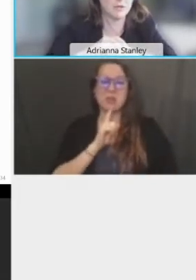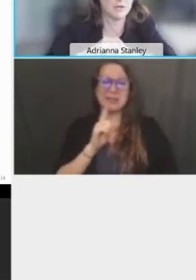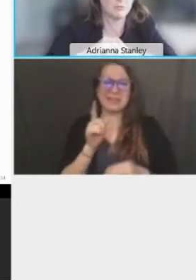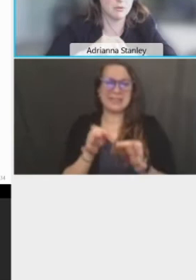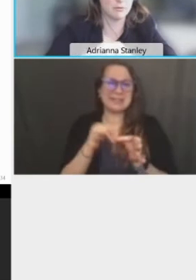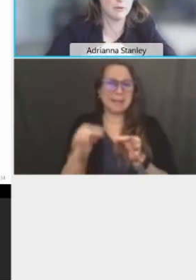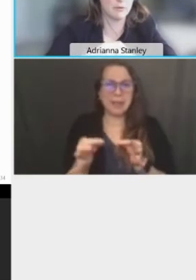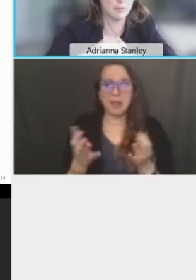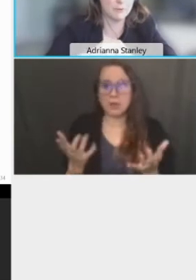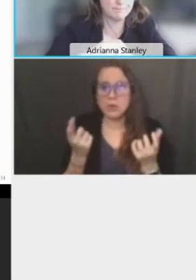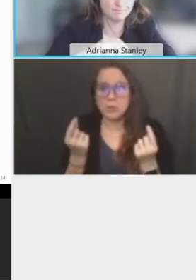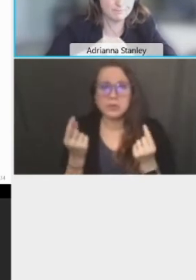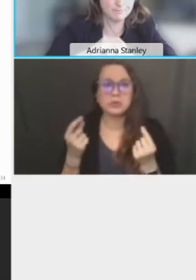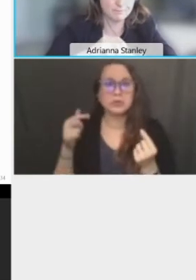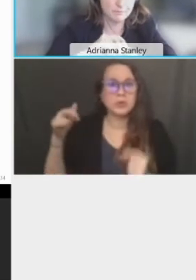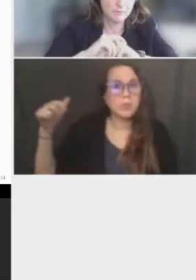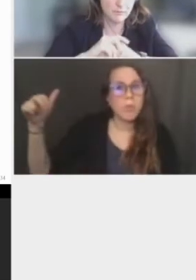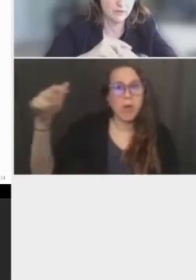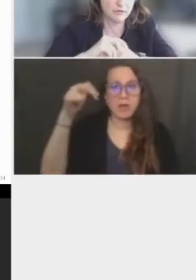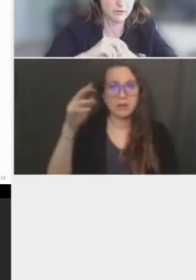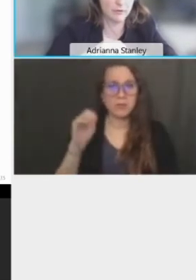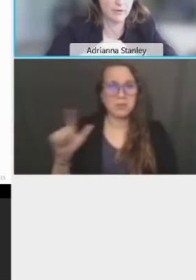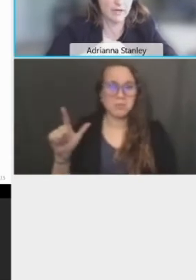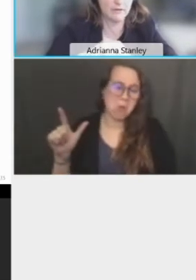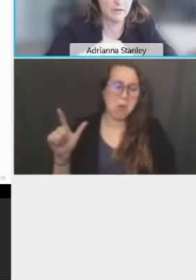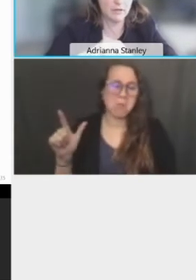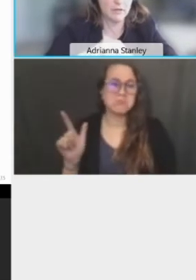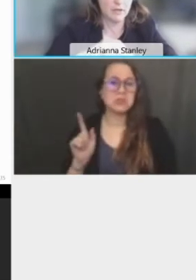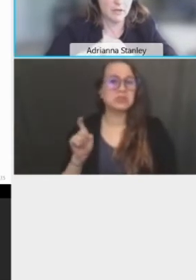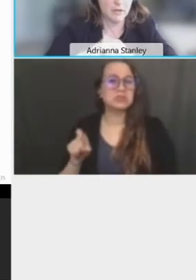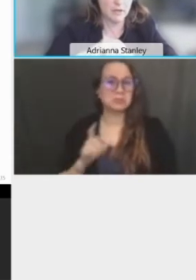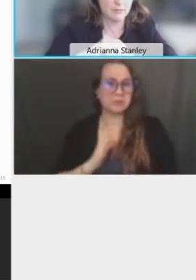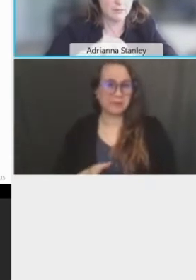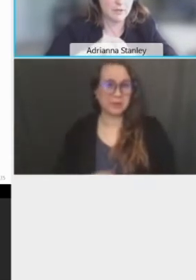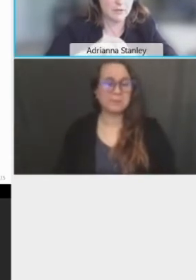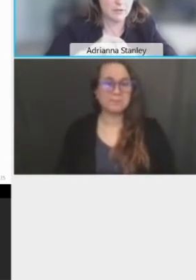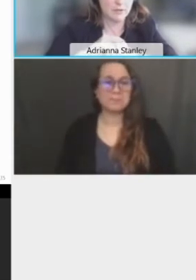do going around the mall. So with that,